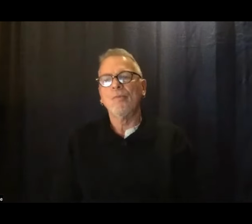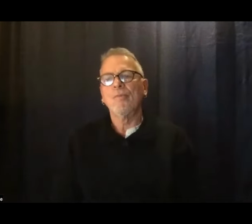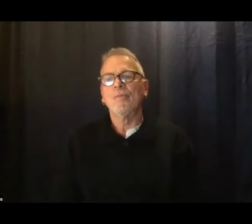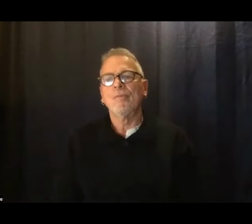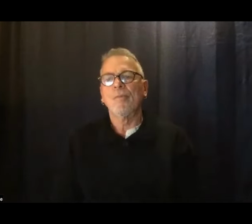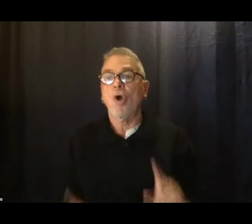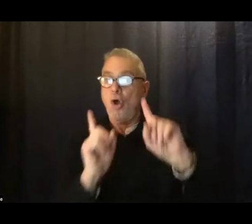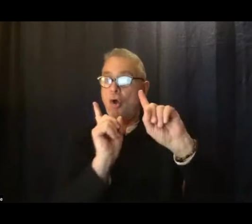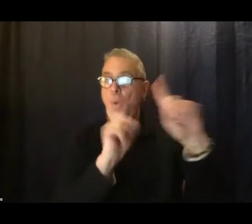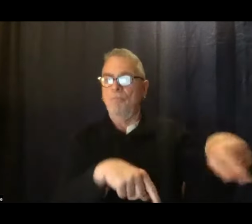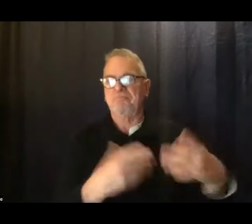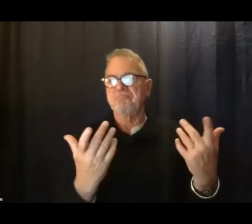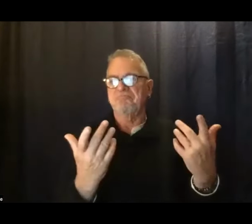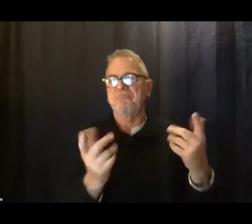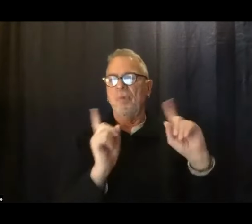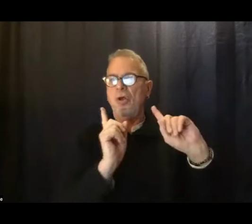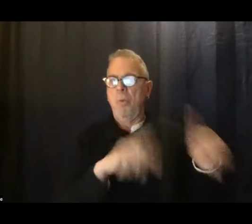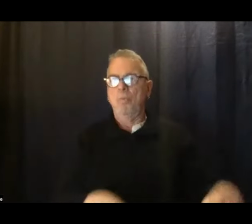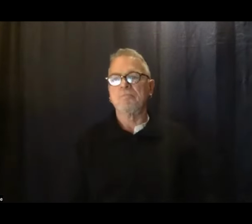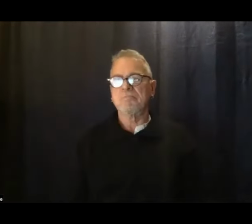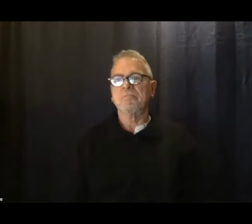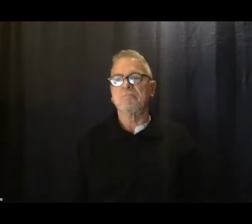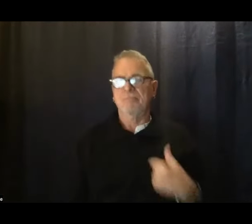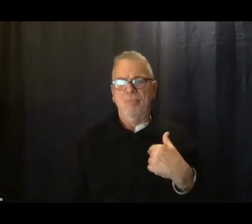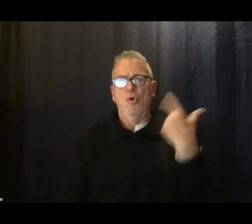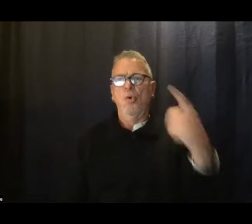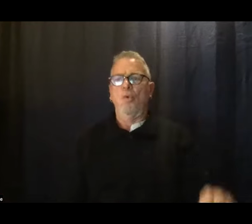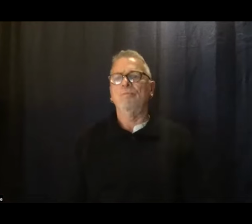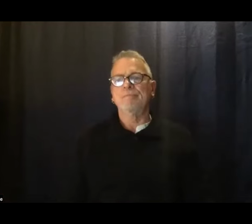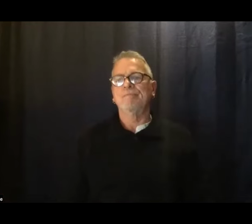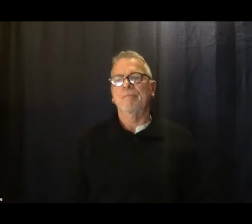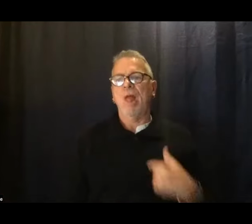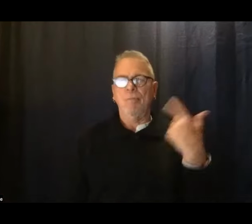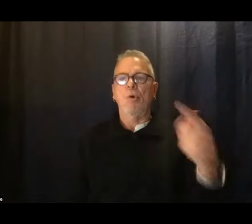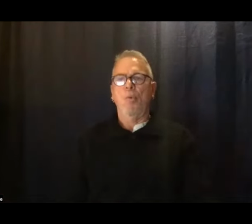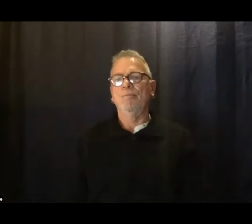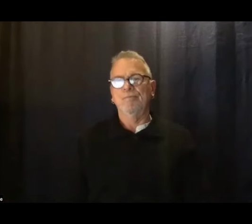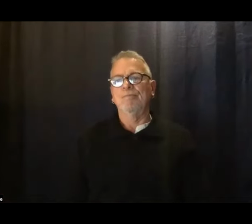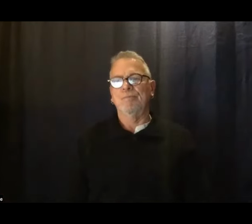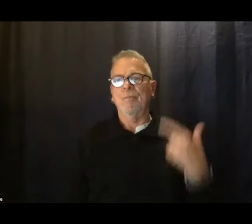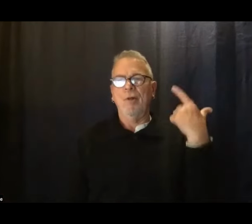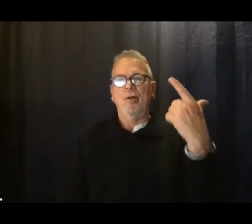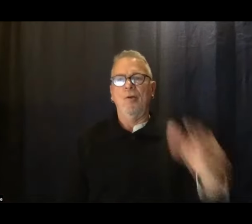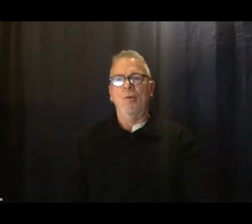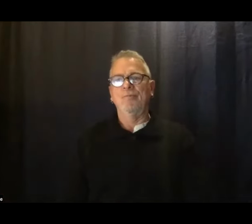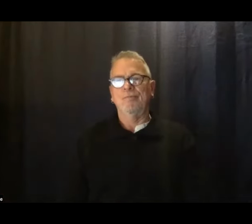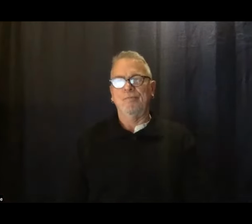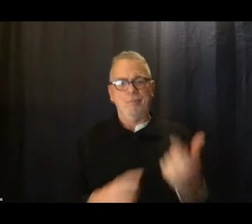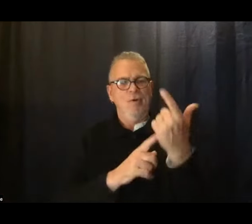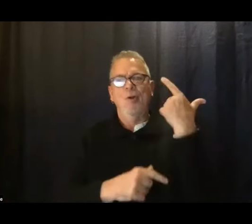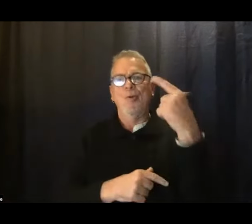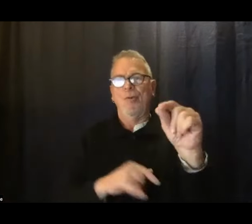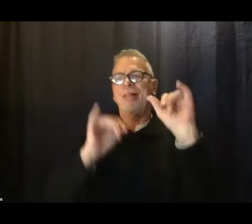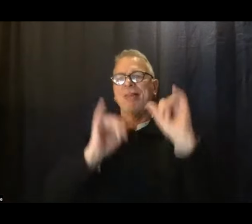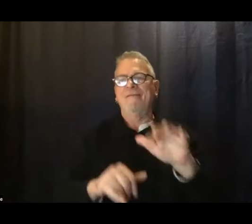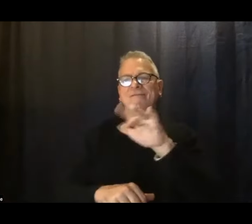the influence of GO that has a production to it, it comes from that going out. Yeah, I'm gonna